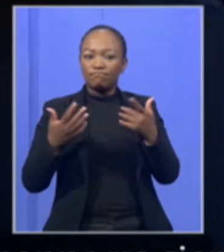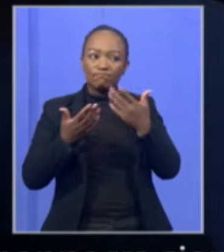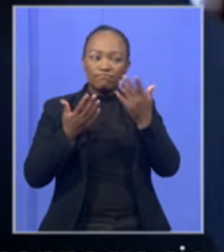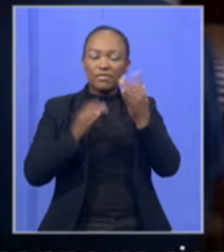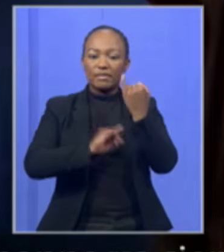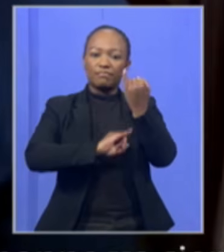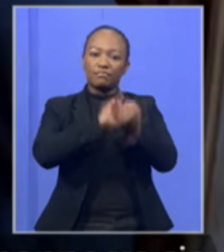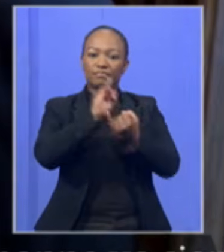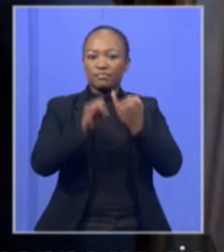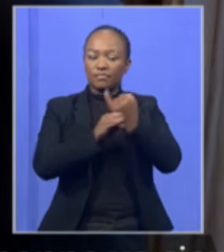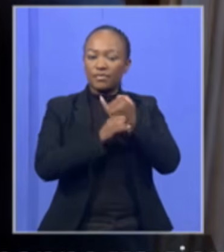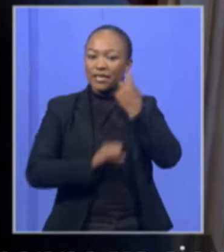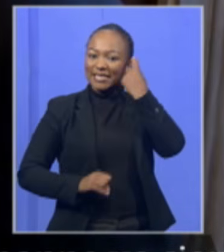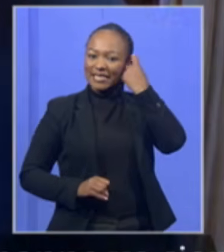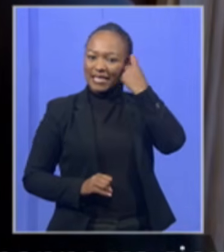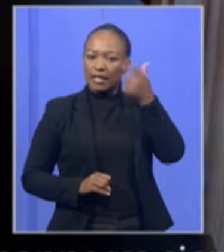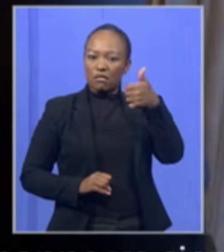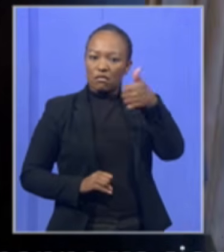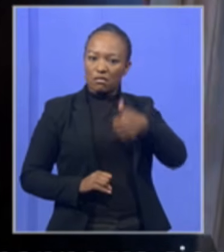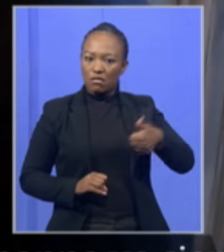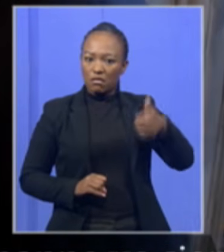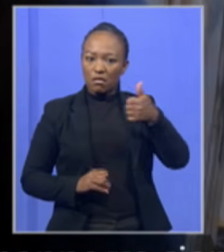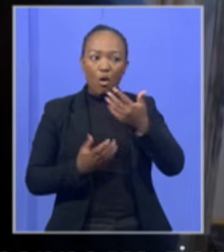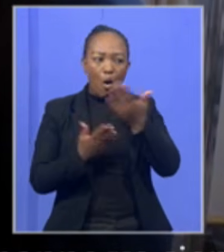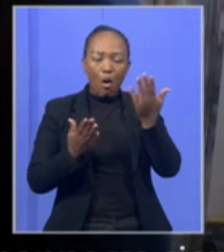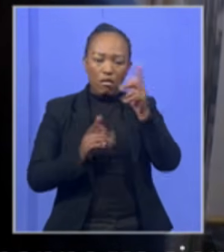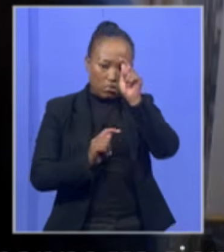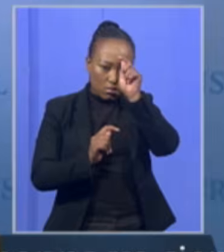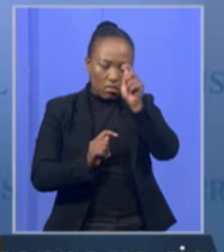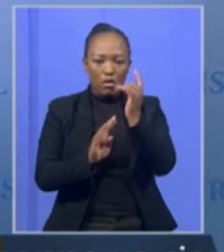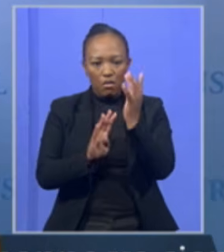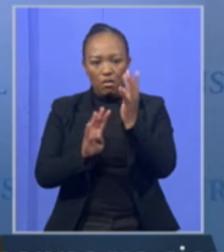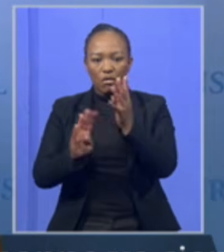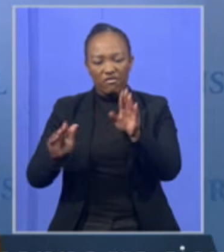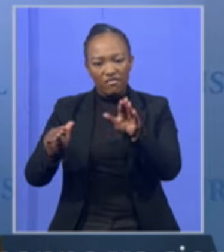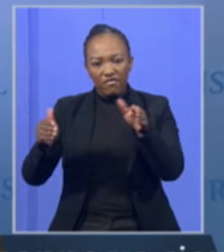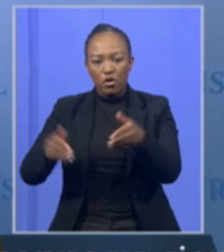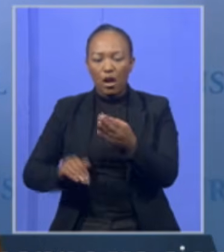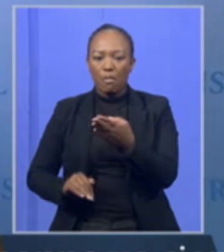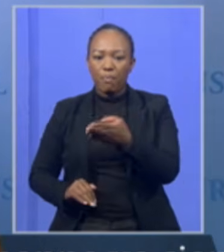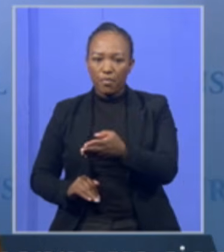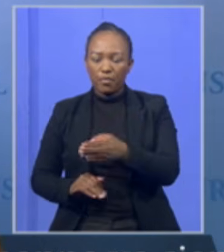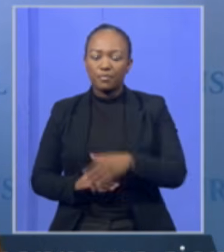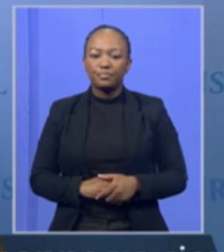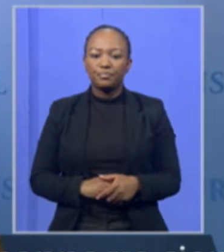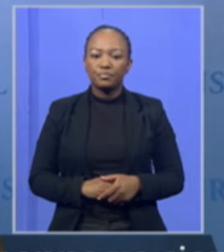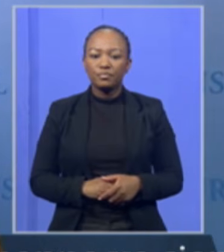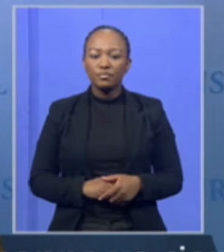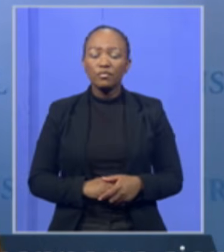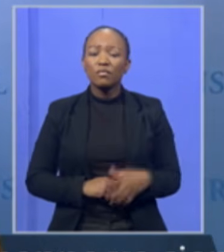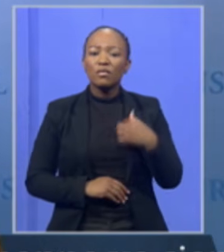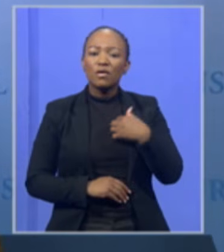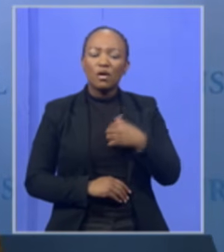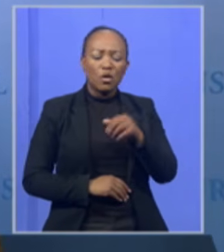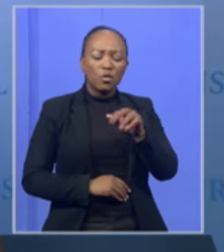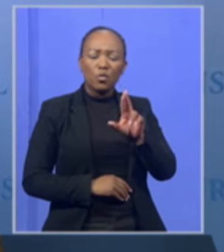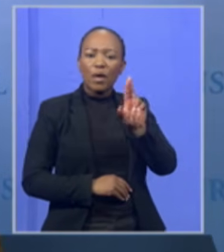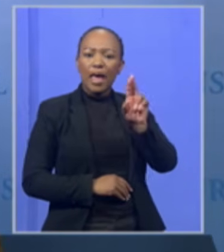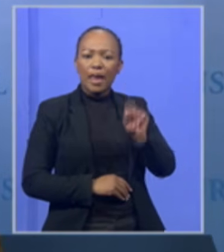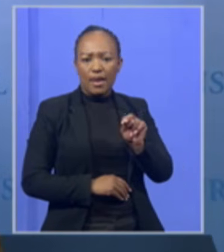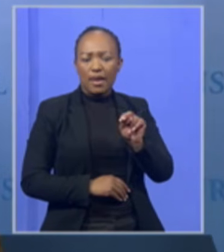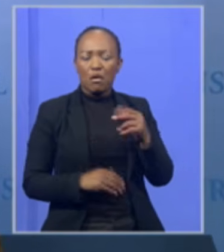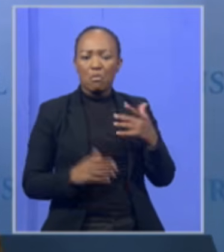ditšhabakopano ga mmogo le batlotlegi go tswa lefatsheng ka bophara. We at United Nations were greatly inspired by his